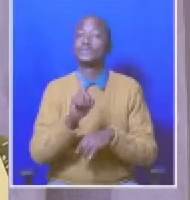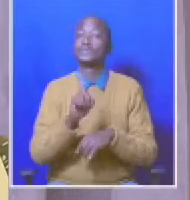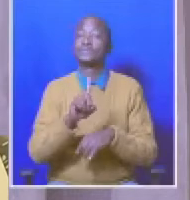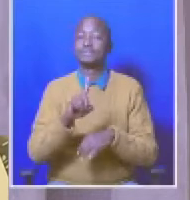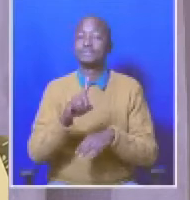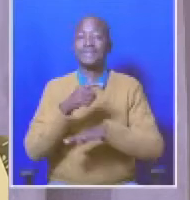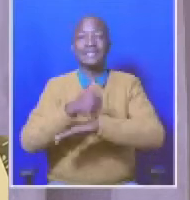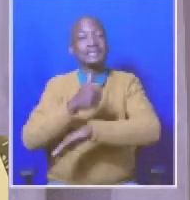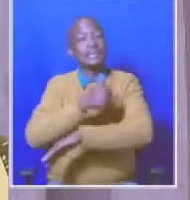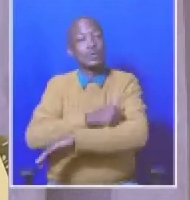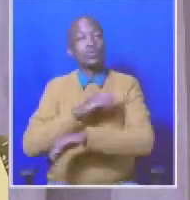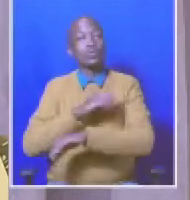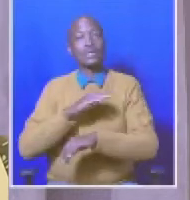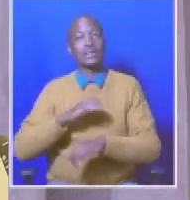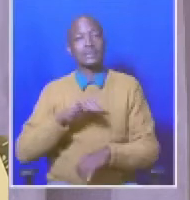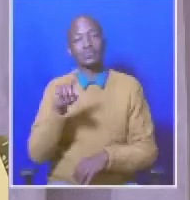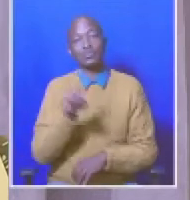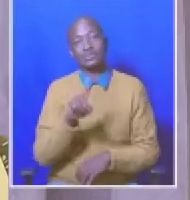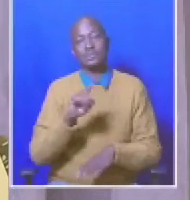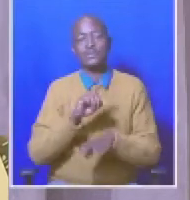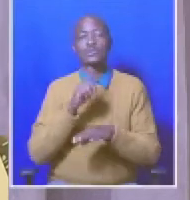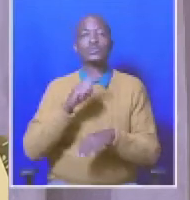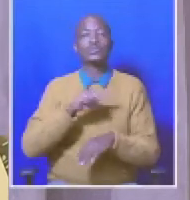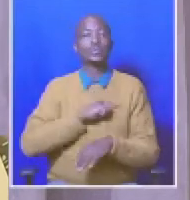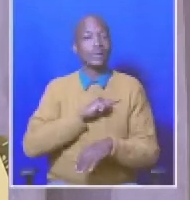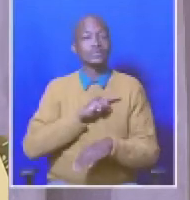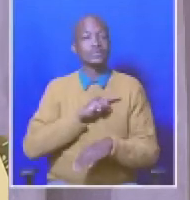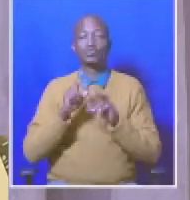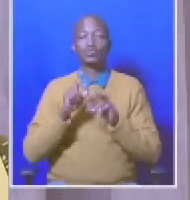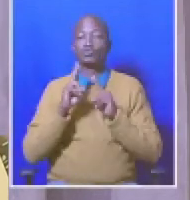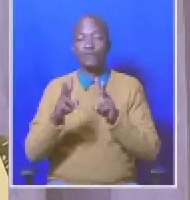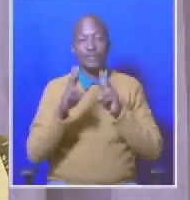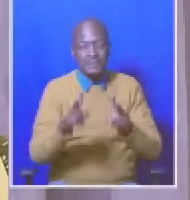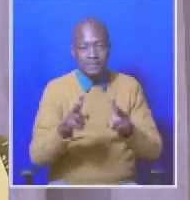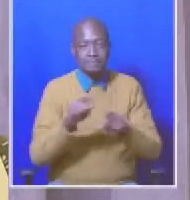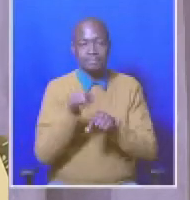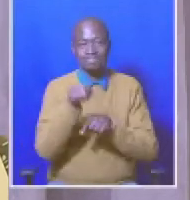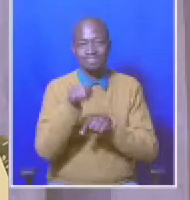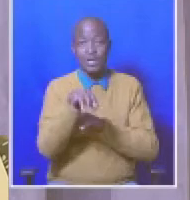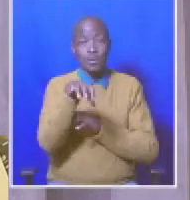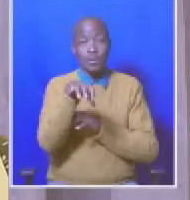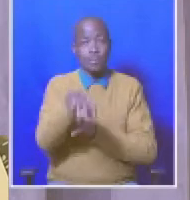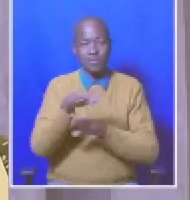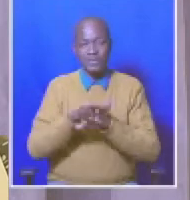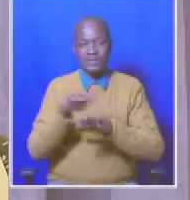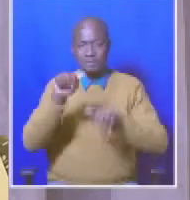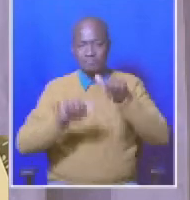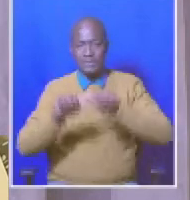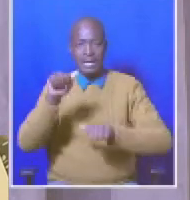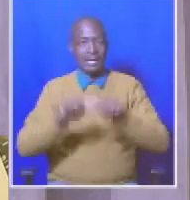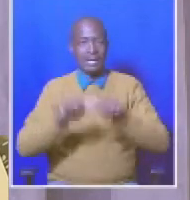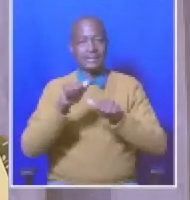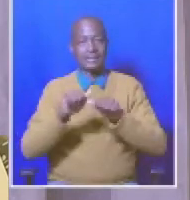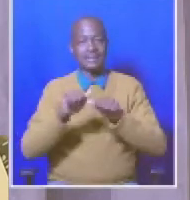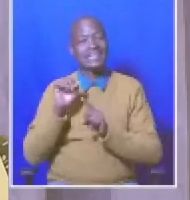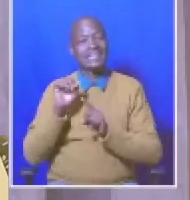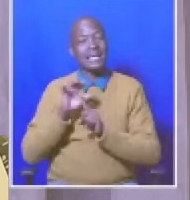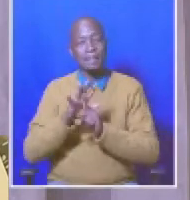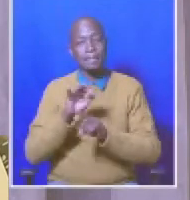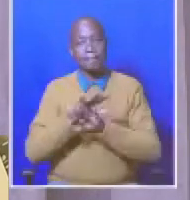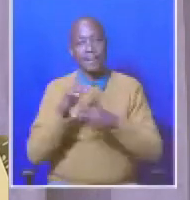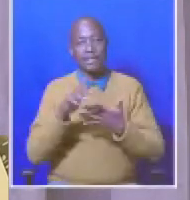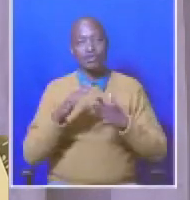multi-stakeholder council was to visit the province and assess the impact of the human resource